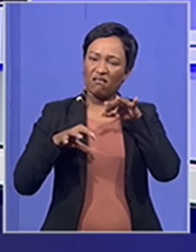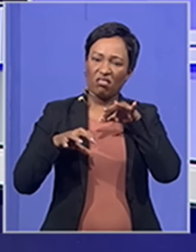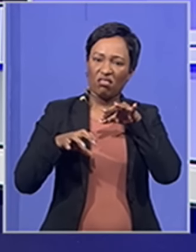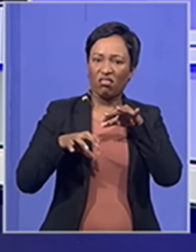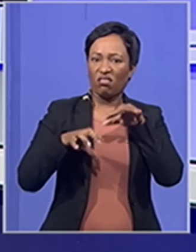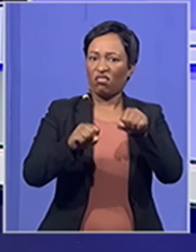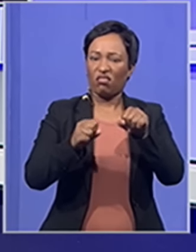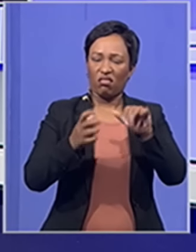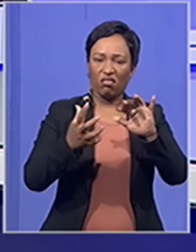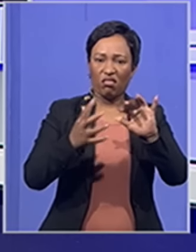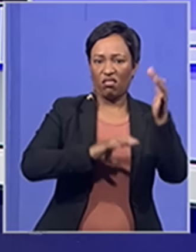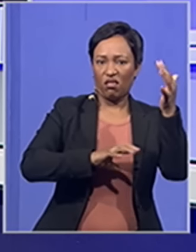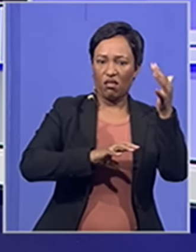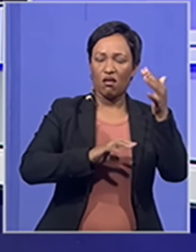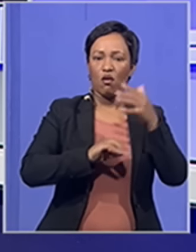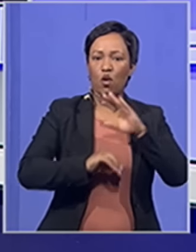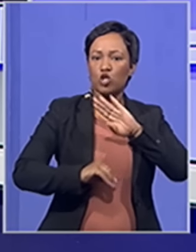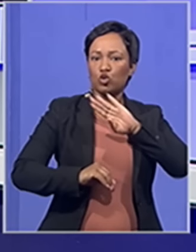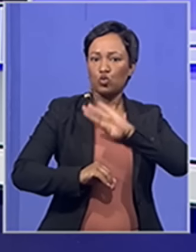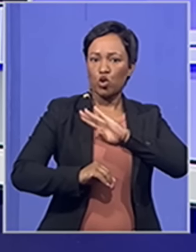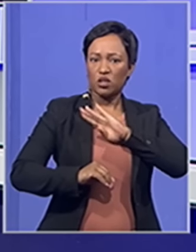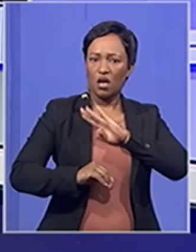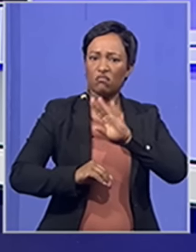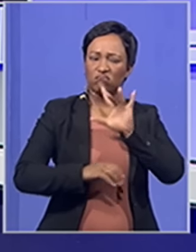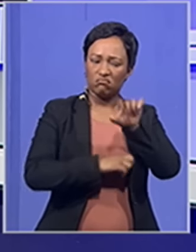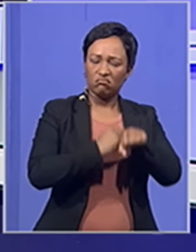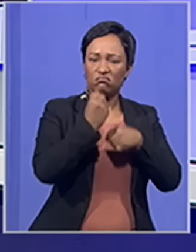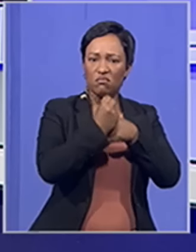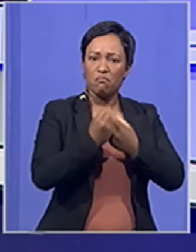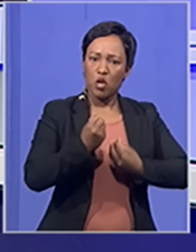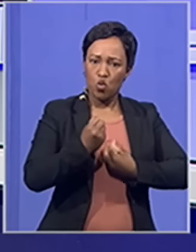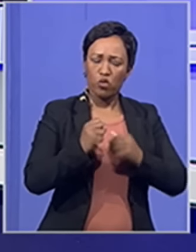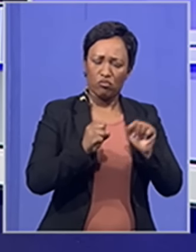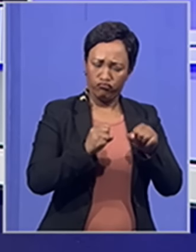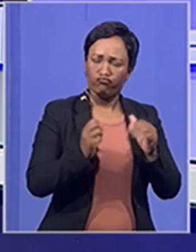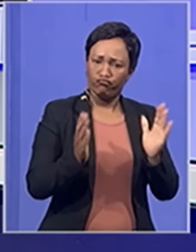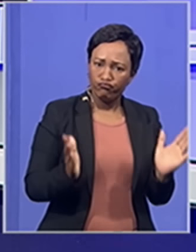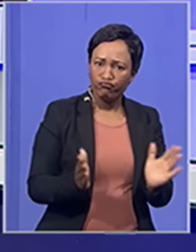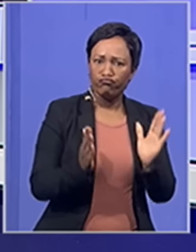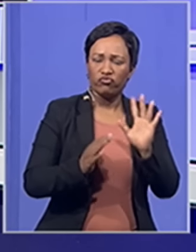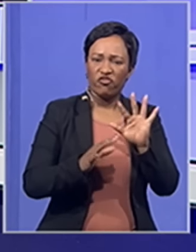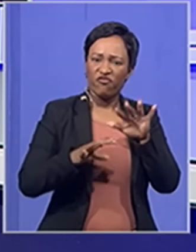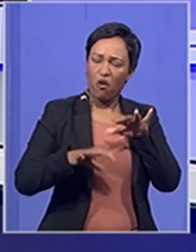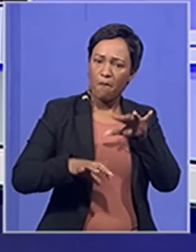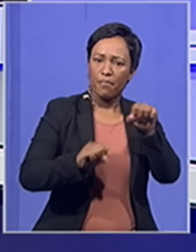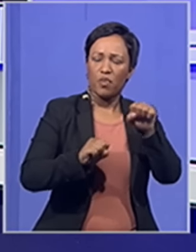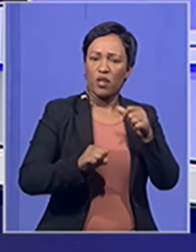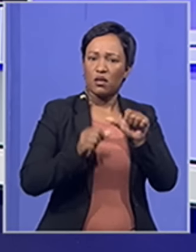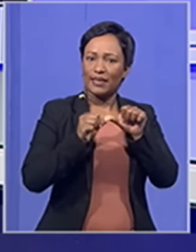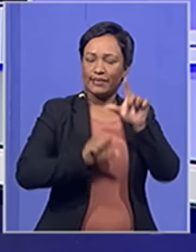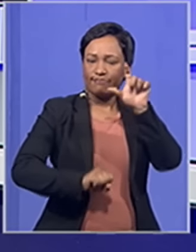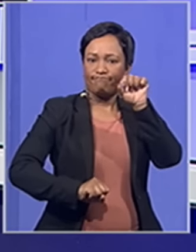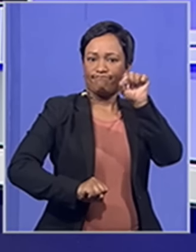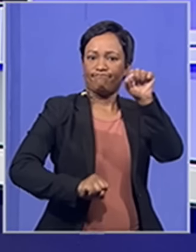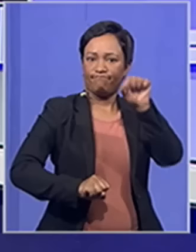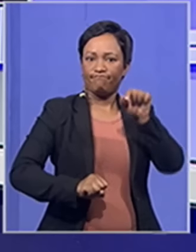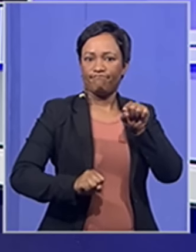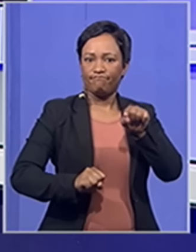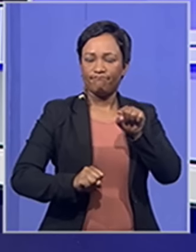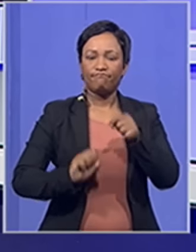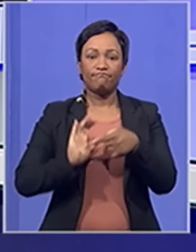jaaka sesole sa naga eo se eme nokeng ke bašwa ba ntse ba dira ditshupetso fa e sa le kgwedi ya fetileng. Ditshupetso tseno